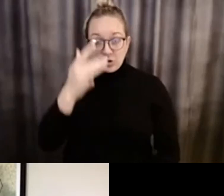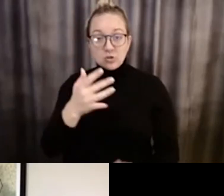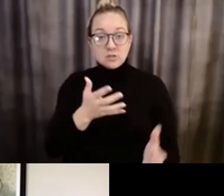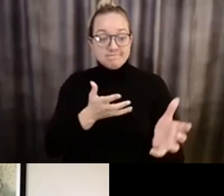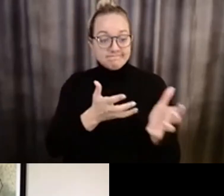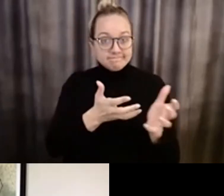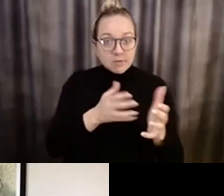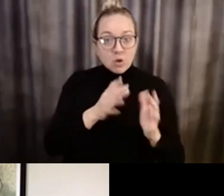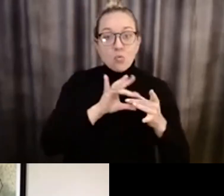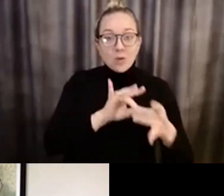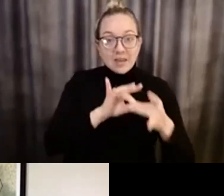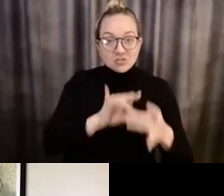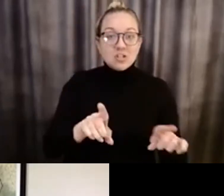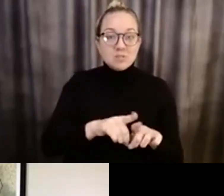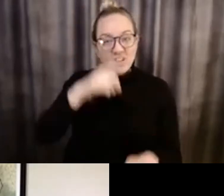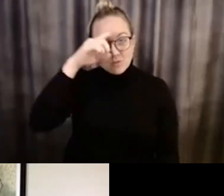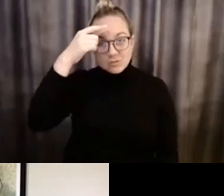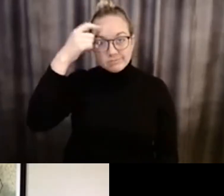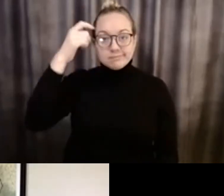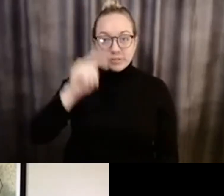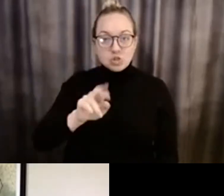Welcome, Jean.